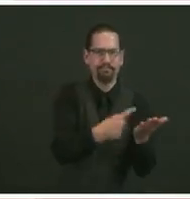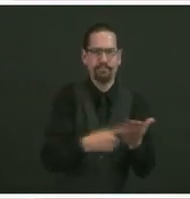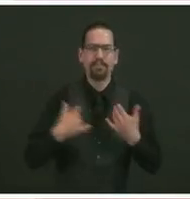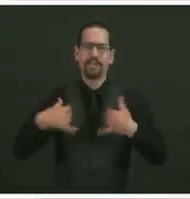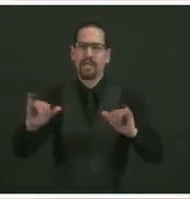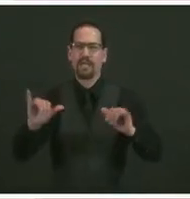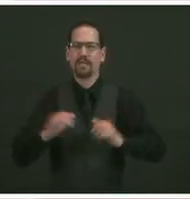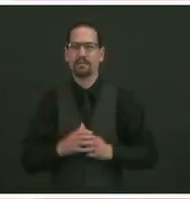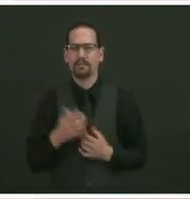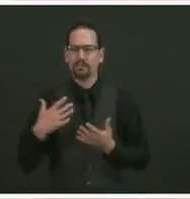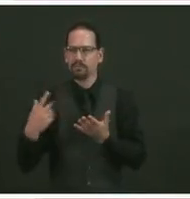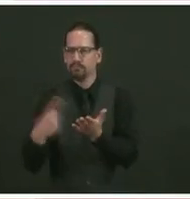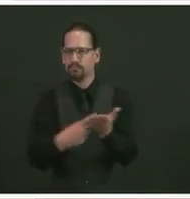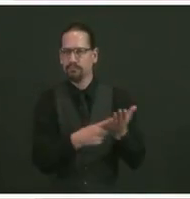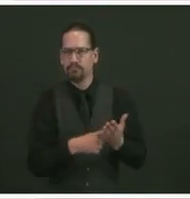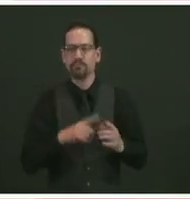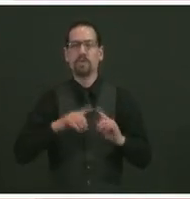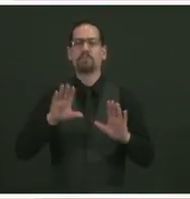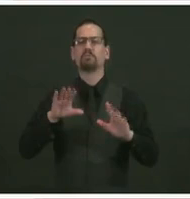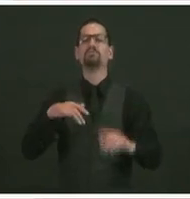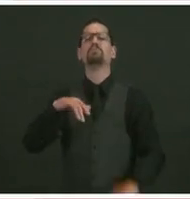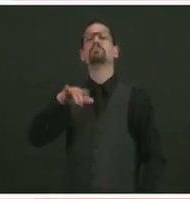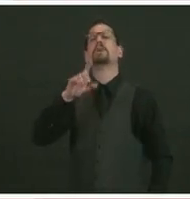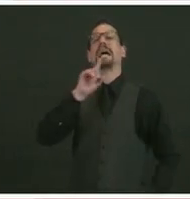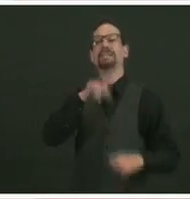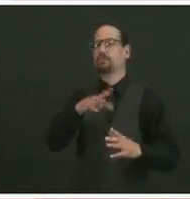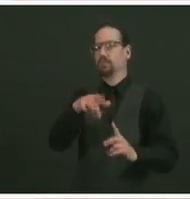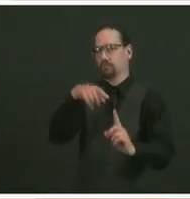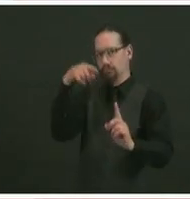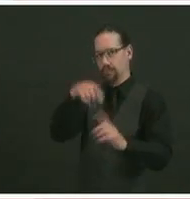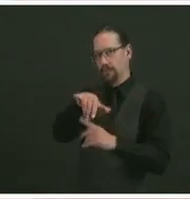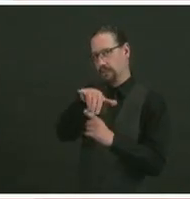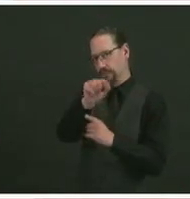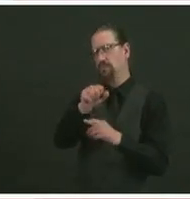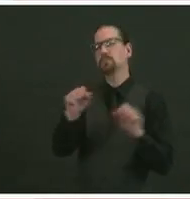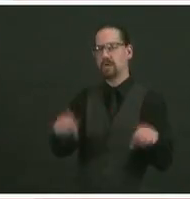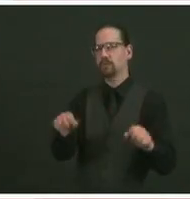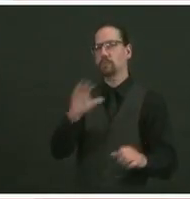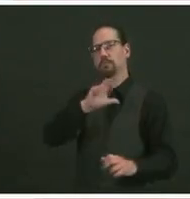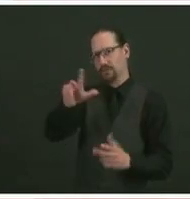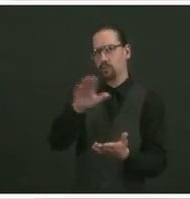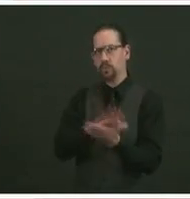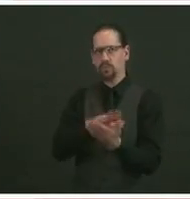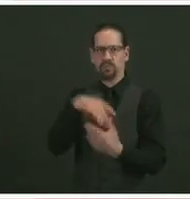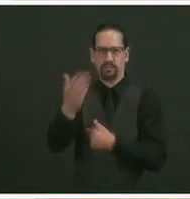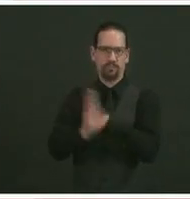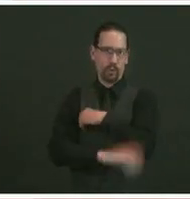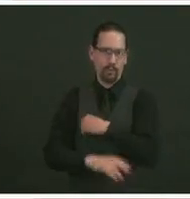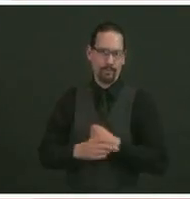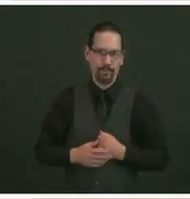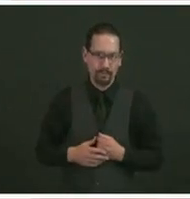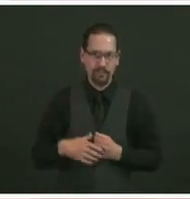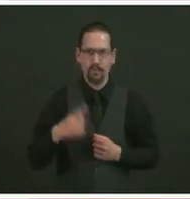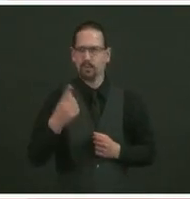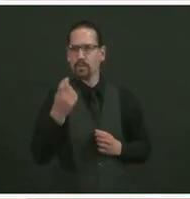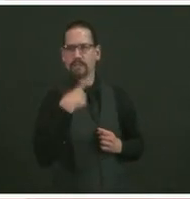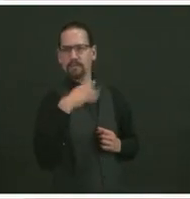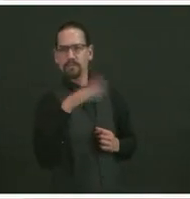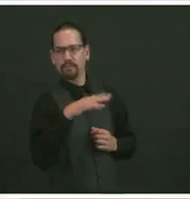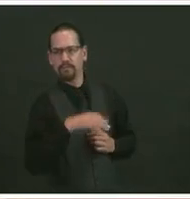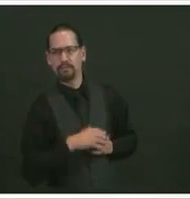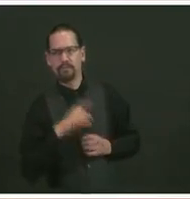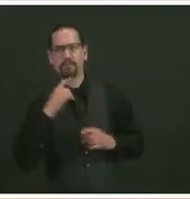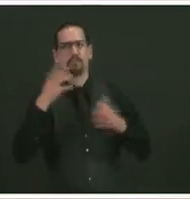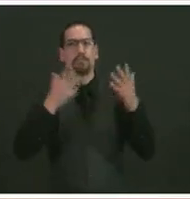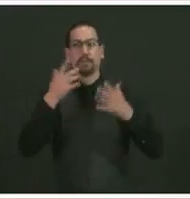But yes, I do think it is possible. Governor, I think that maybe this will be the end of the snow day. It's going to be the headline in every article.